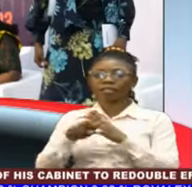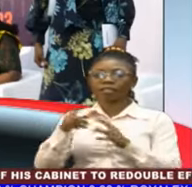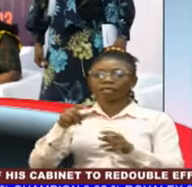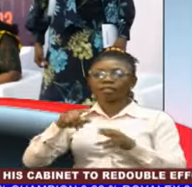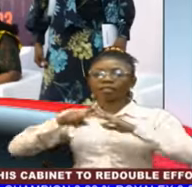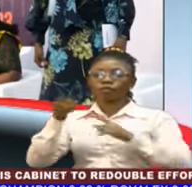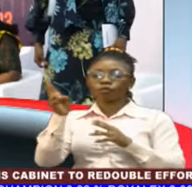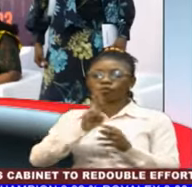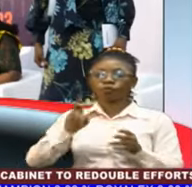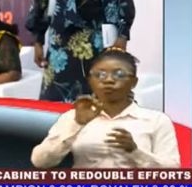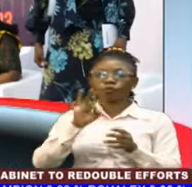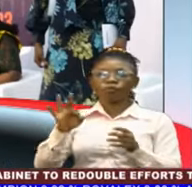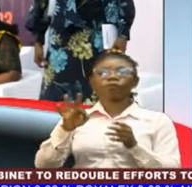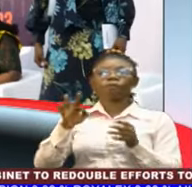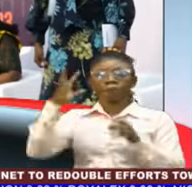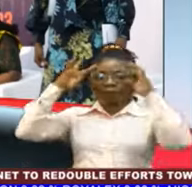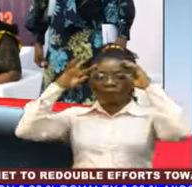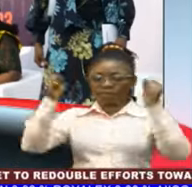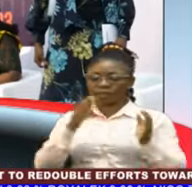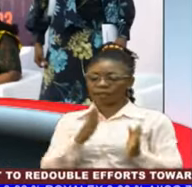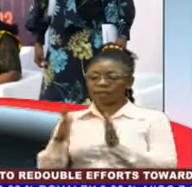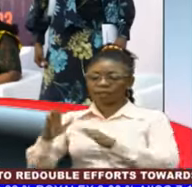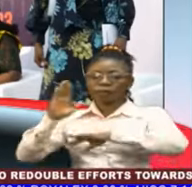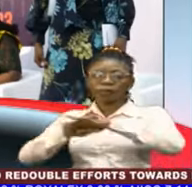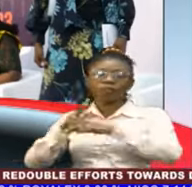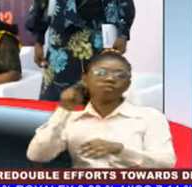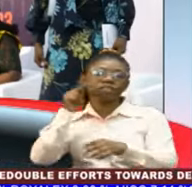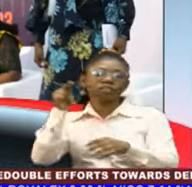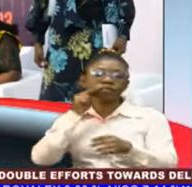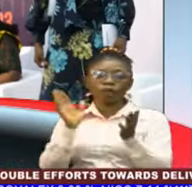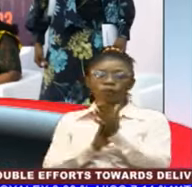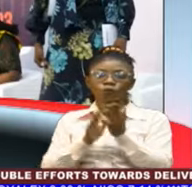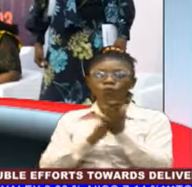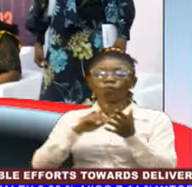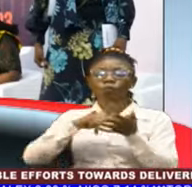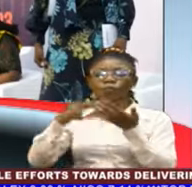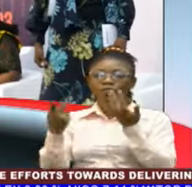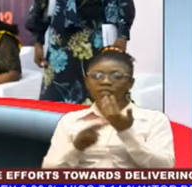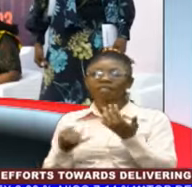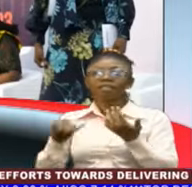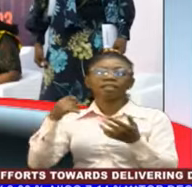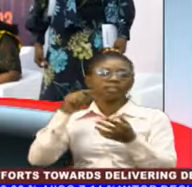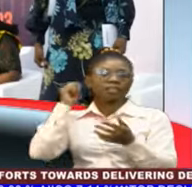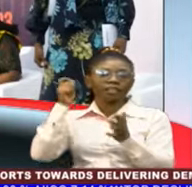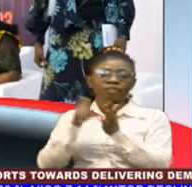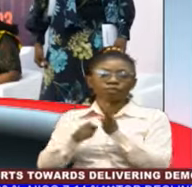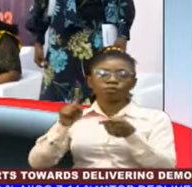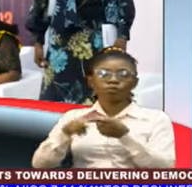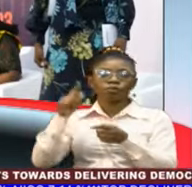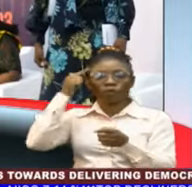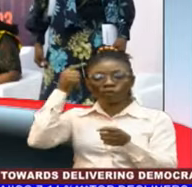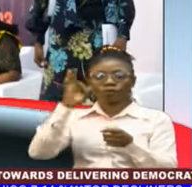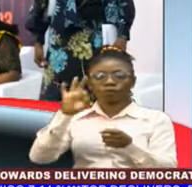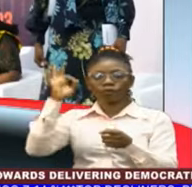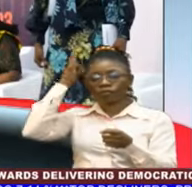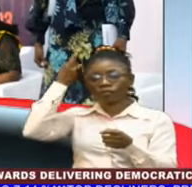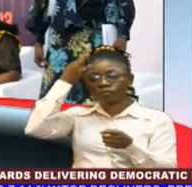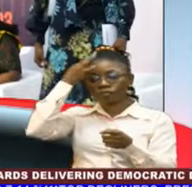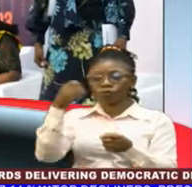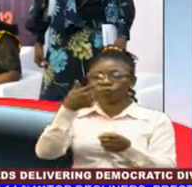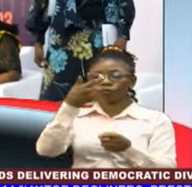steering committee plans on the Nigeria's Safe Schools project. Secretary to the Government of the Federation, George Akume, gave